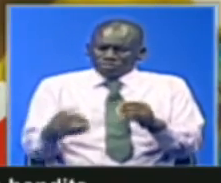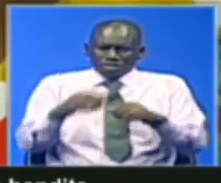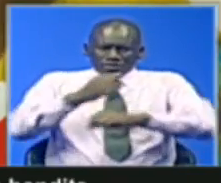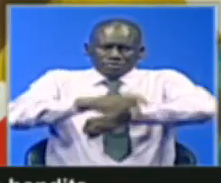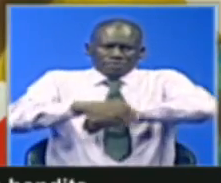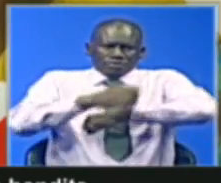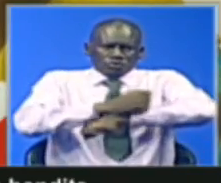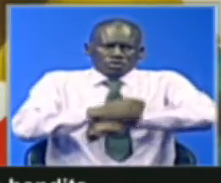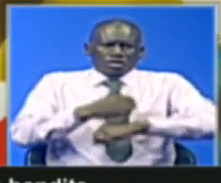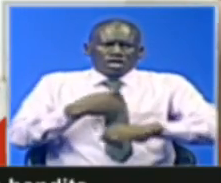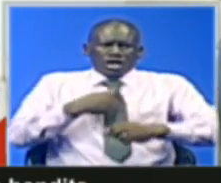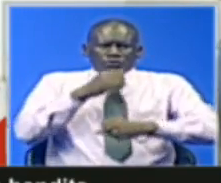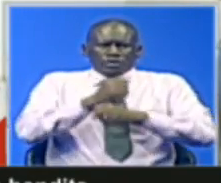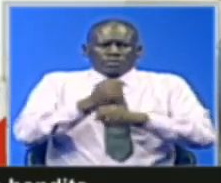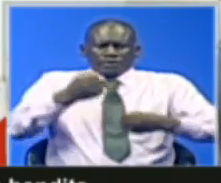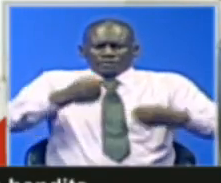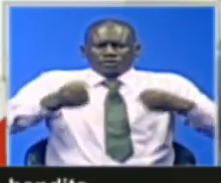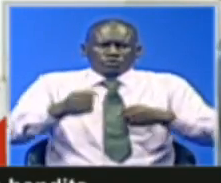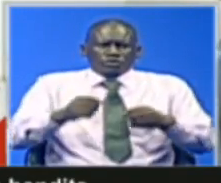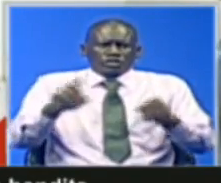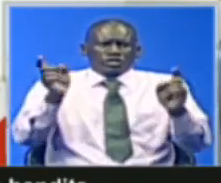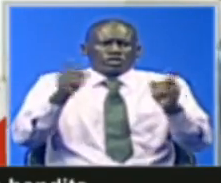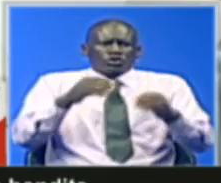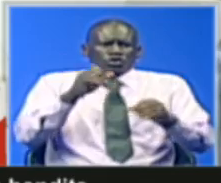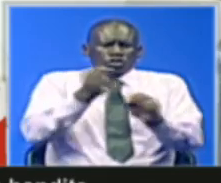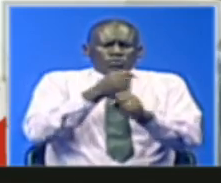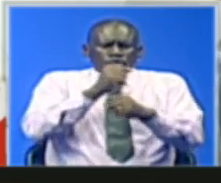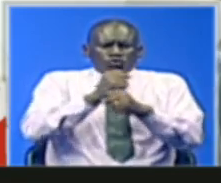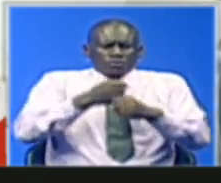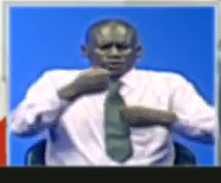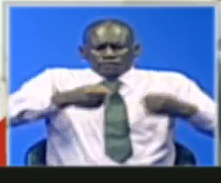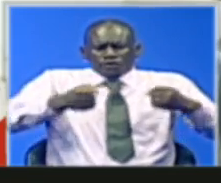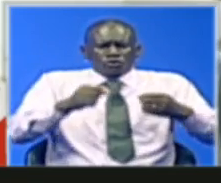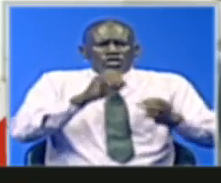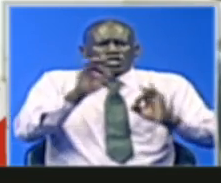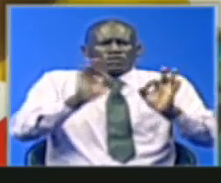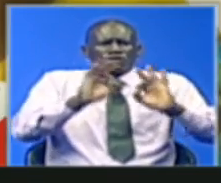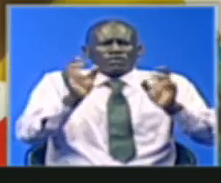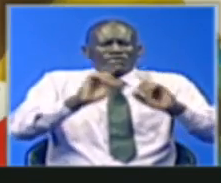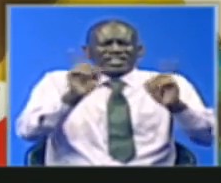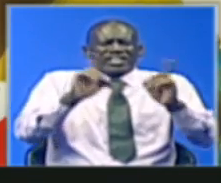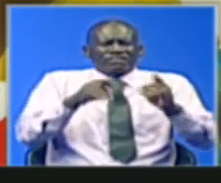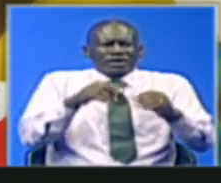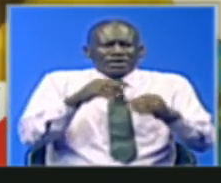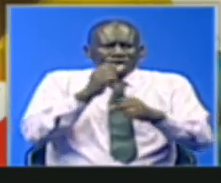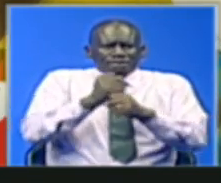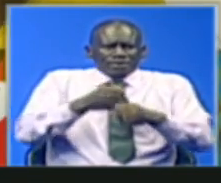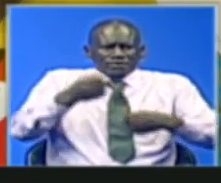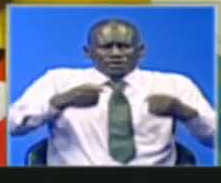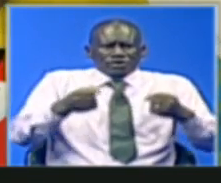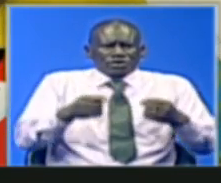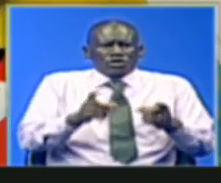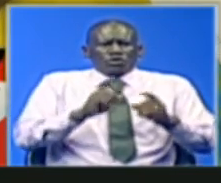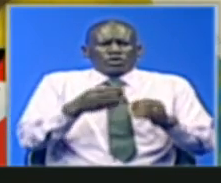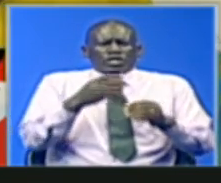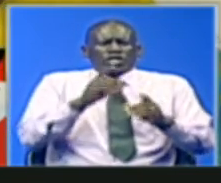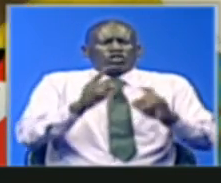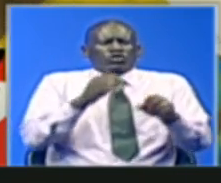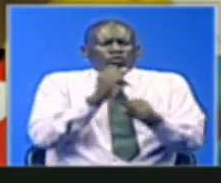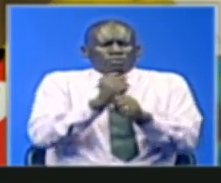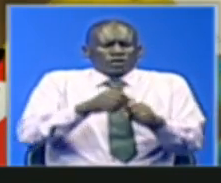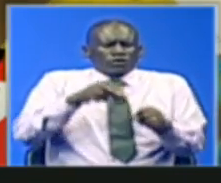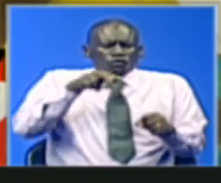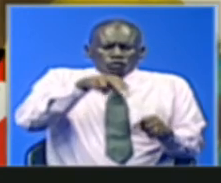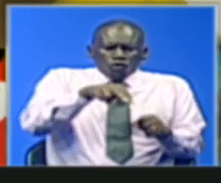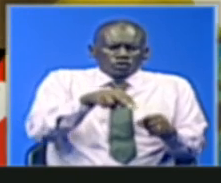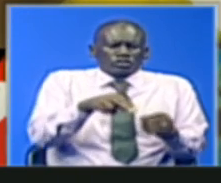are we going to make cars if we've never touched metal, for example? If we don't know what fiberglass is? We don't even make forks, spoons, knives in Kenya. A fork is